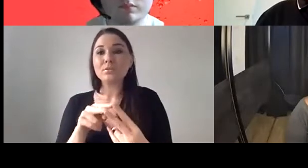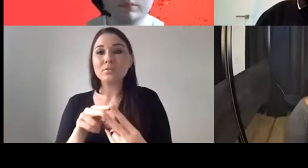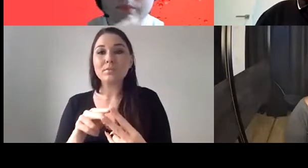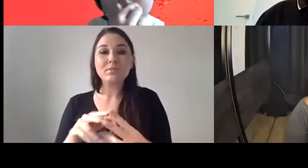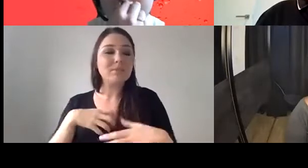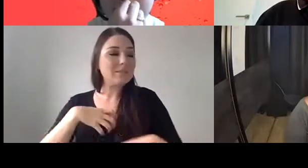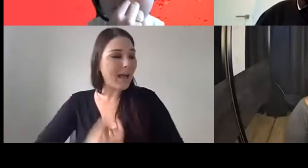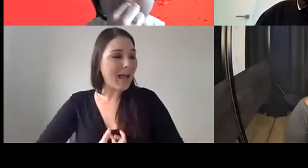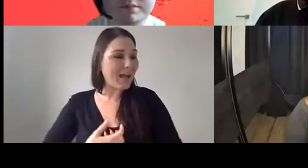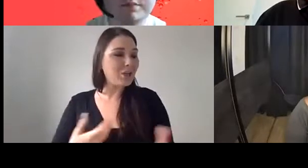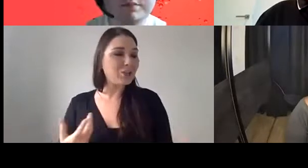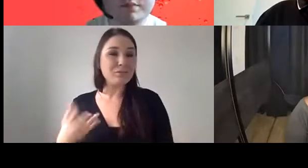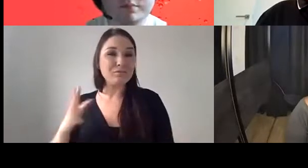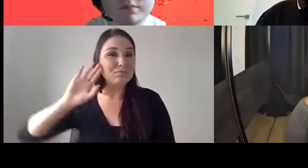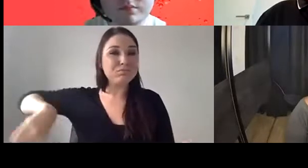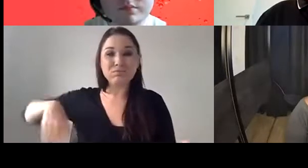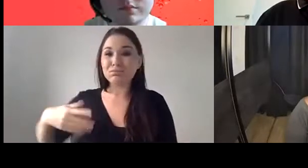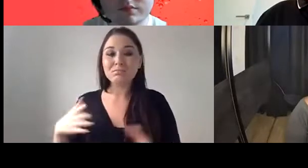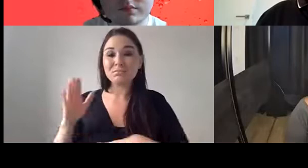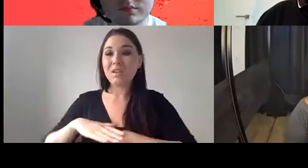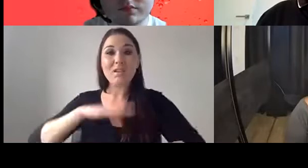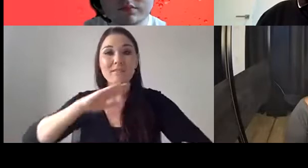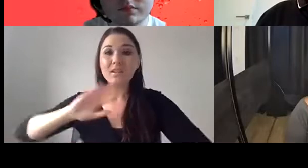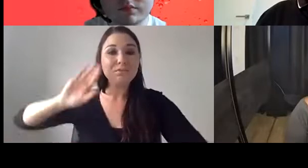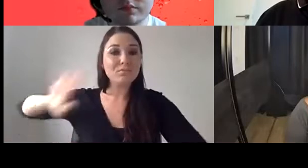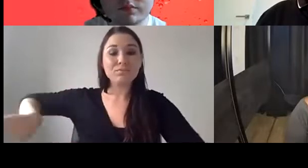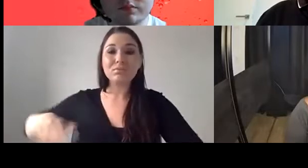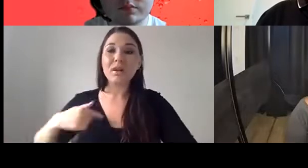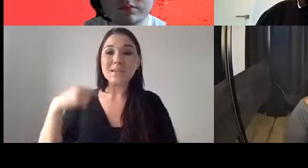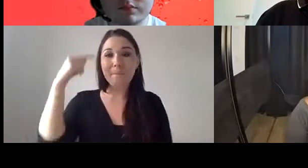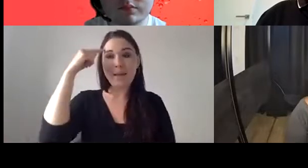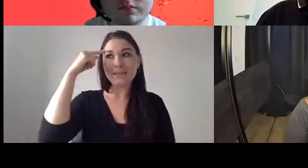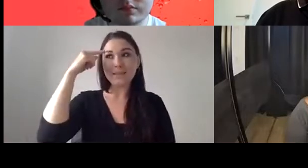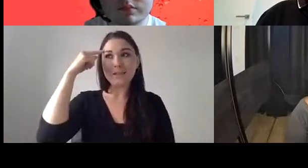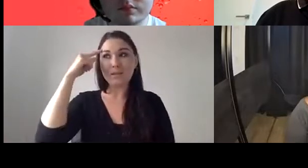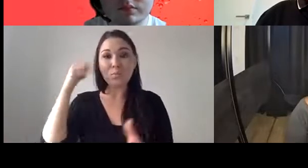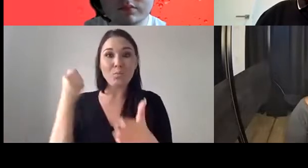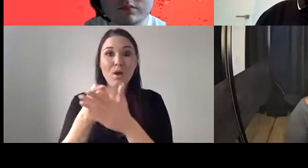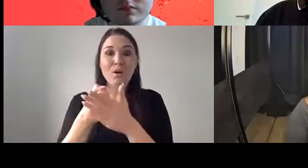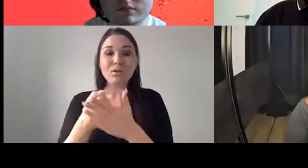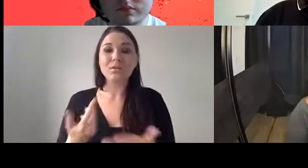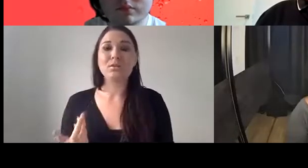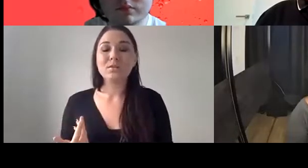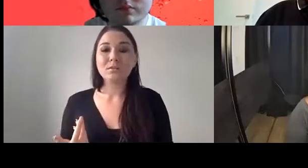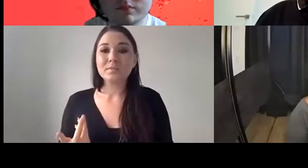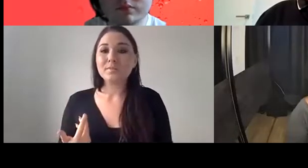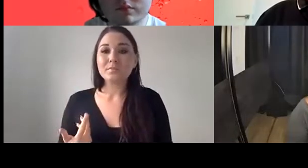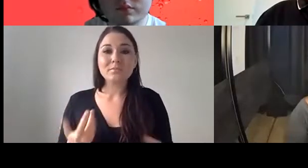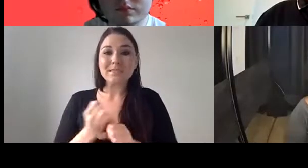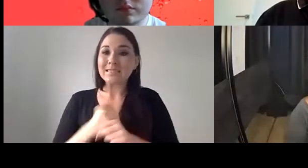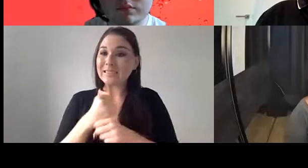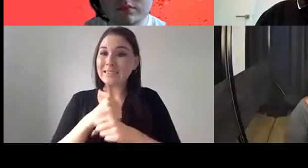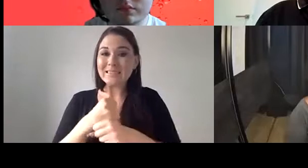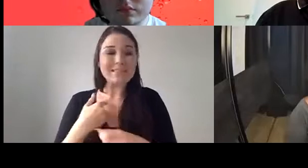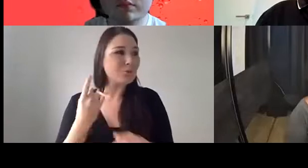take action and accommodate. And that's a mental block, right? That's like the last thing you want to face, having to talk about your